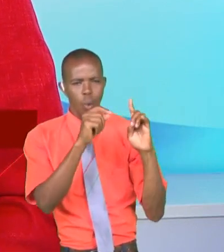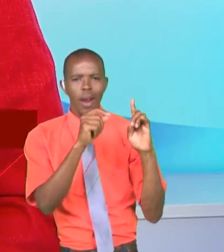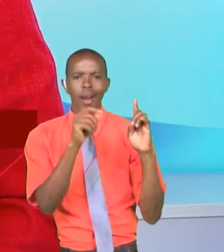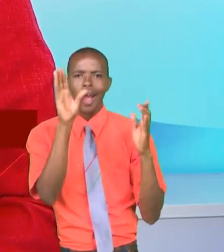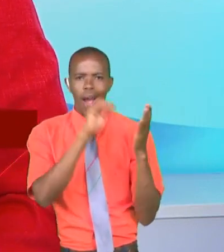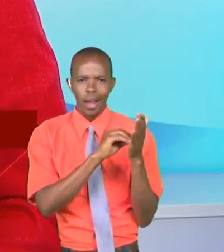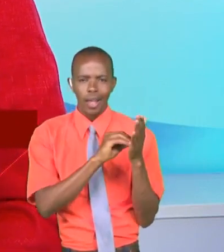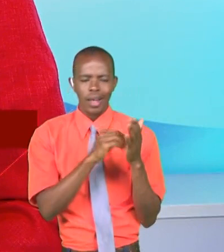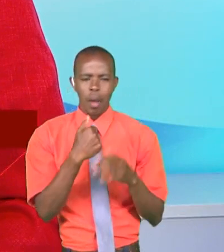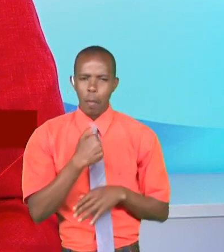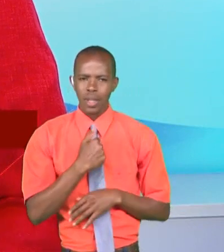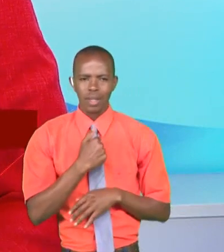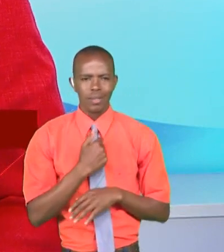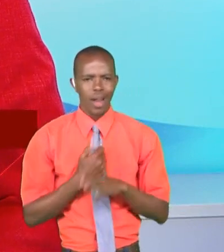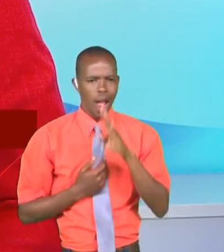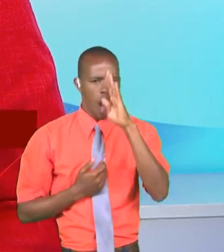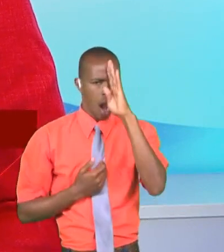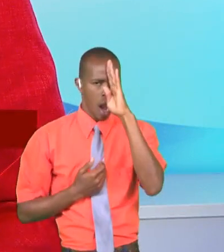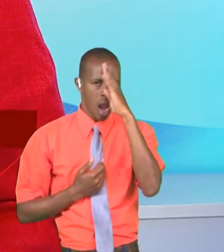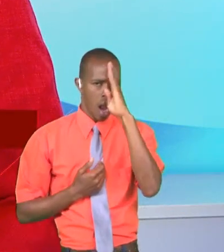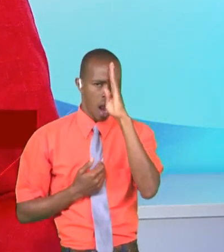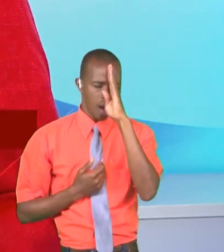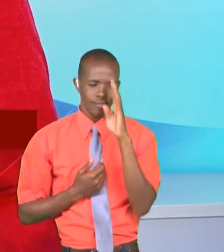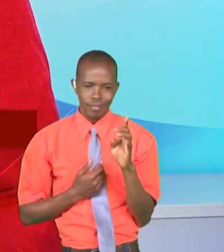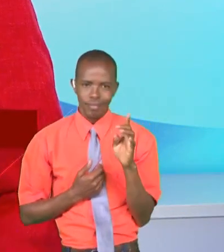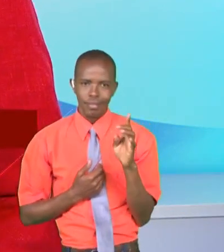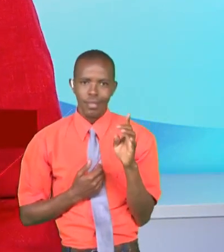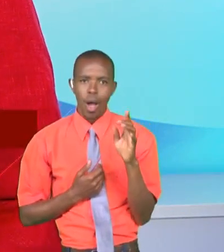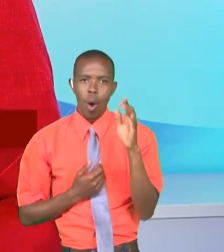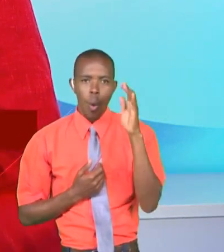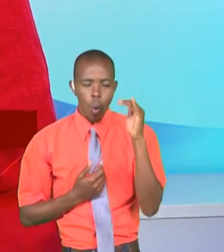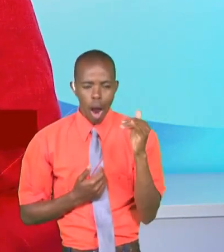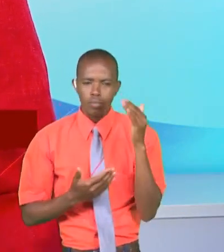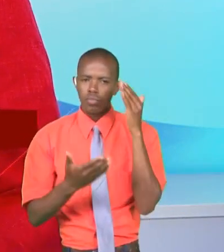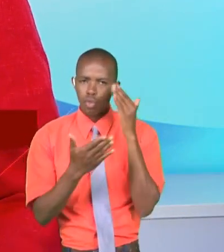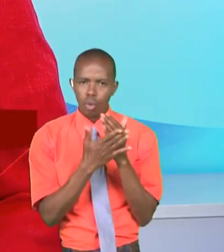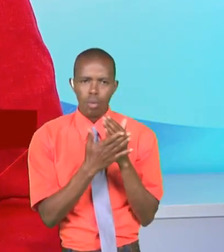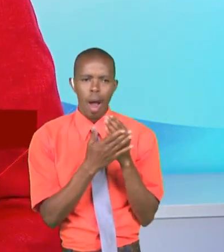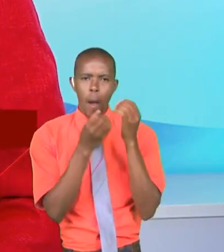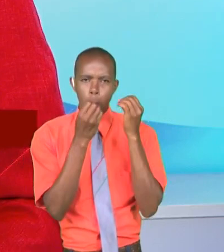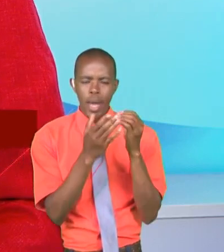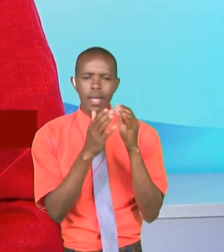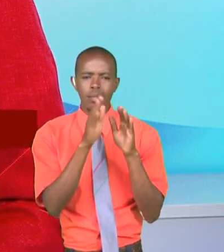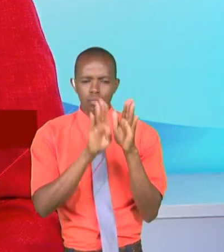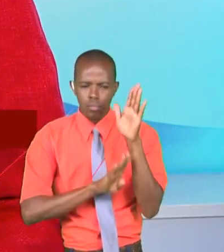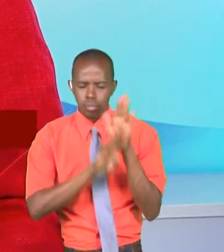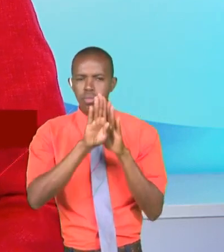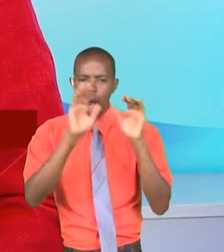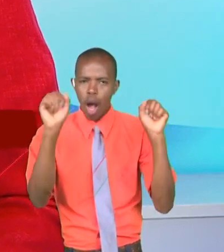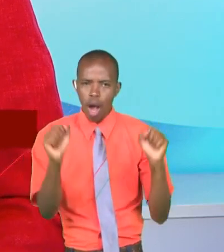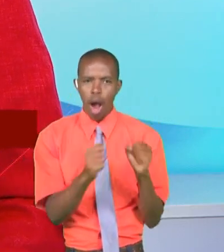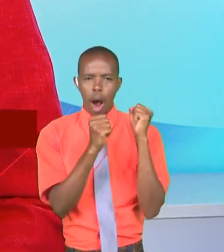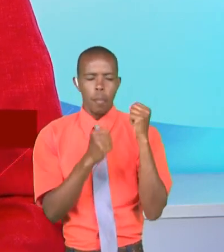I highly doubt that he will say that. This is owing to the fact of the many developments that have happened in the